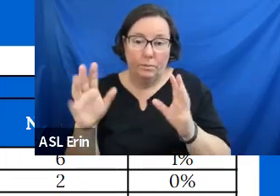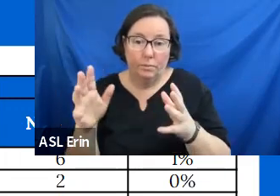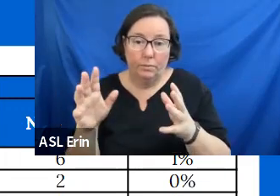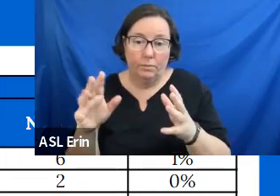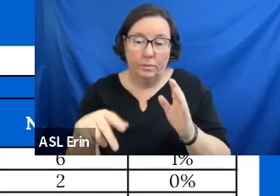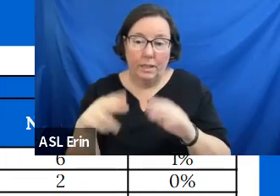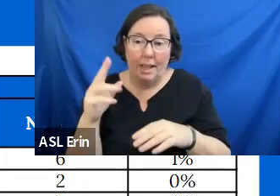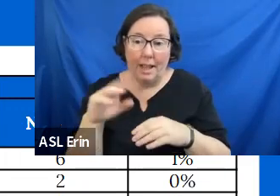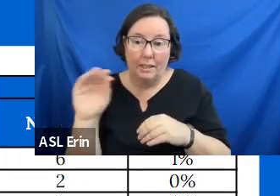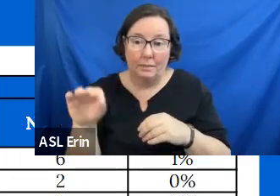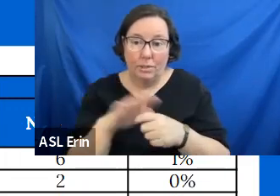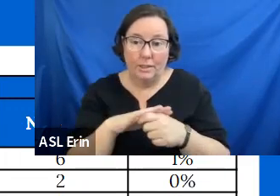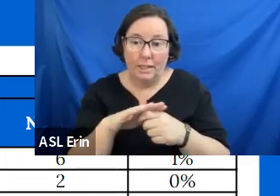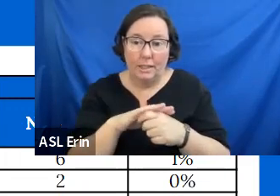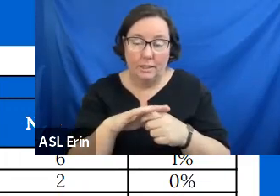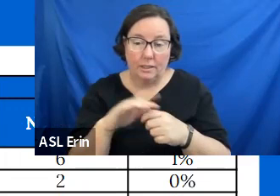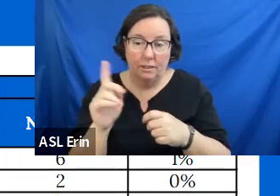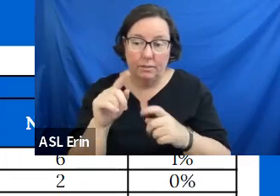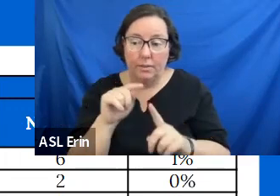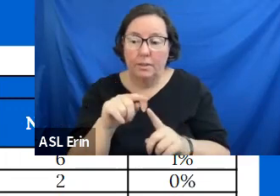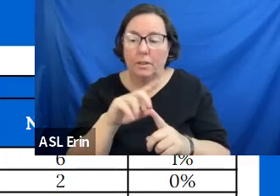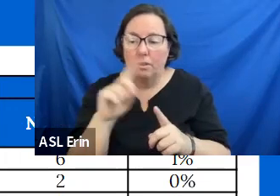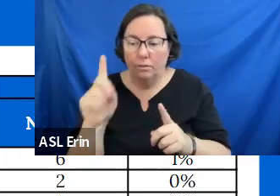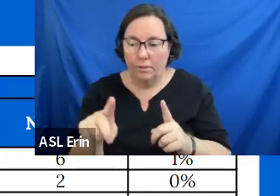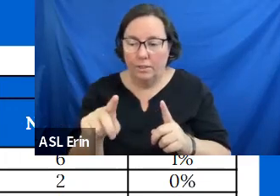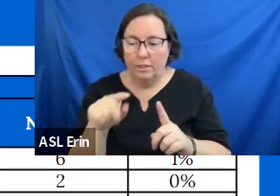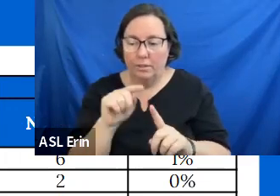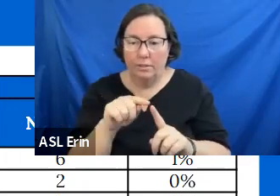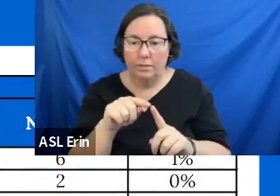that the highest percentage is for Dorchester